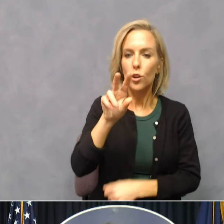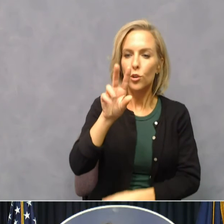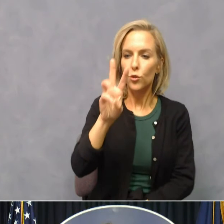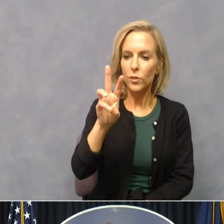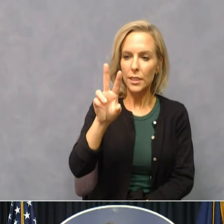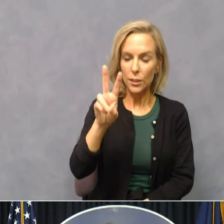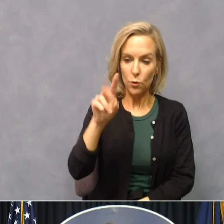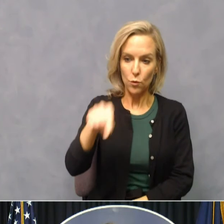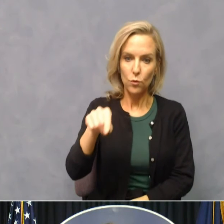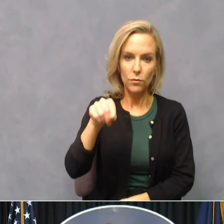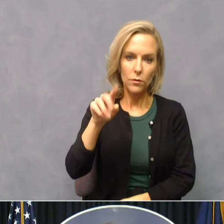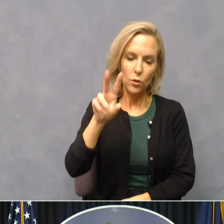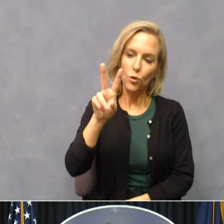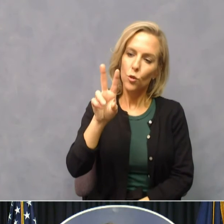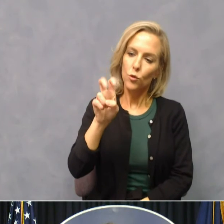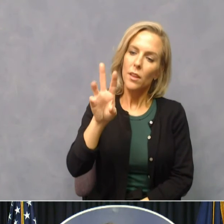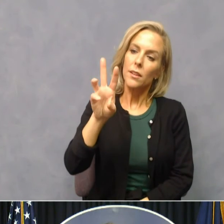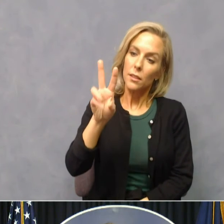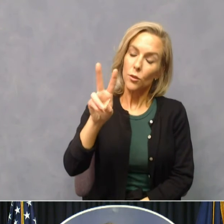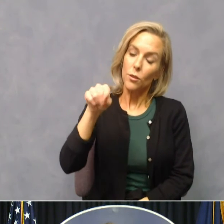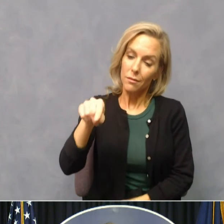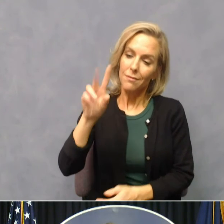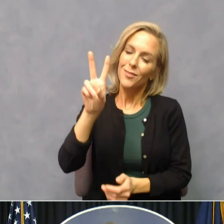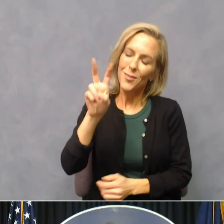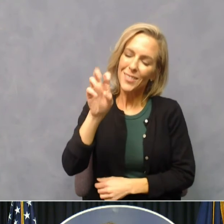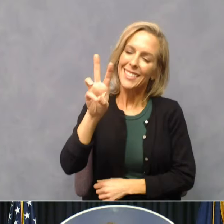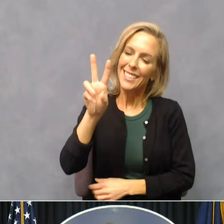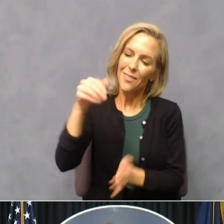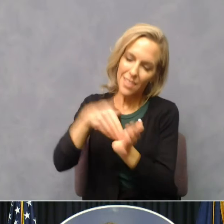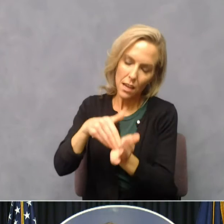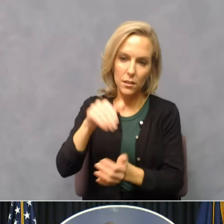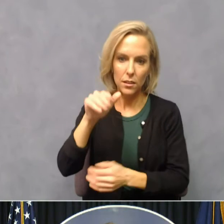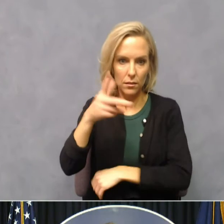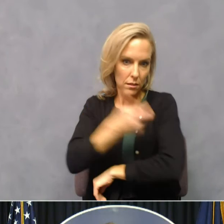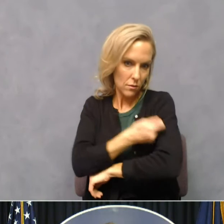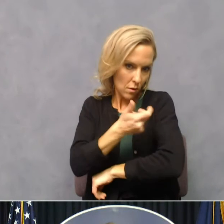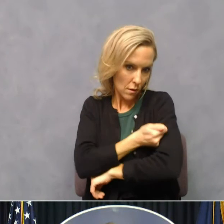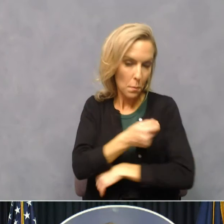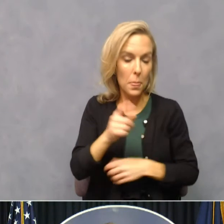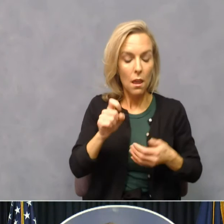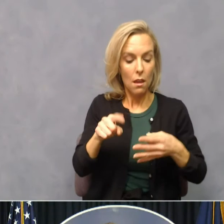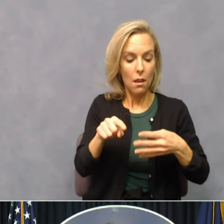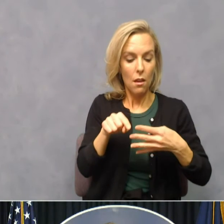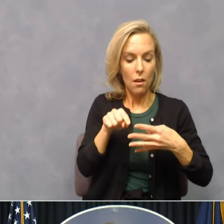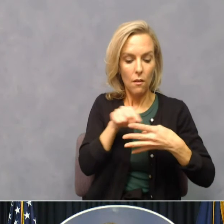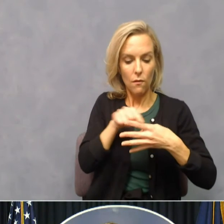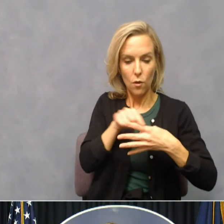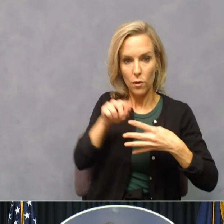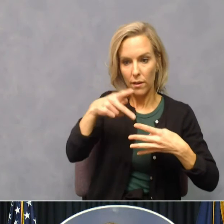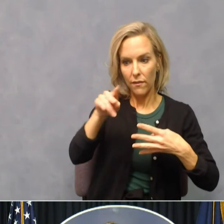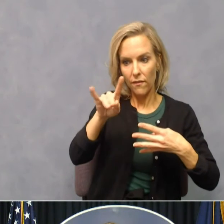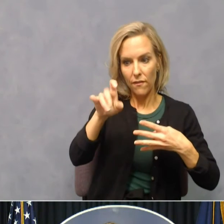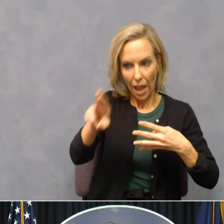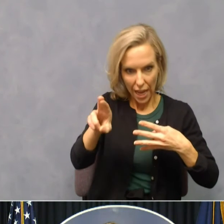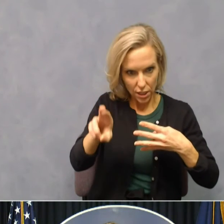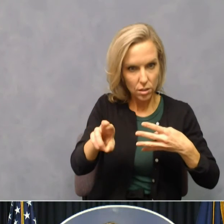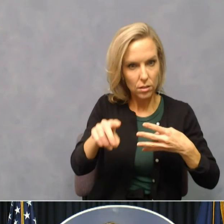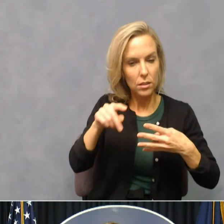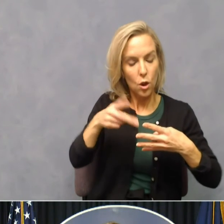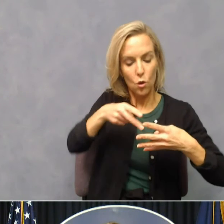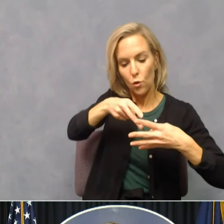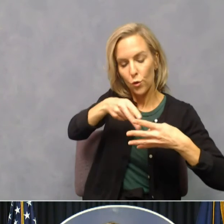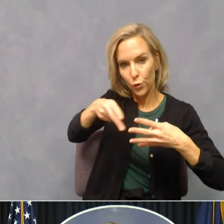202,650 doses. Certainly the first week of Pfizer, the first 2 weeks